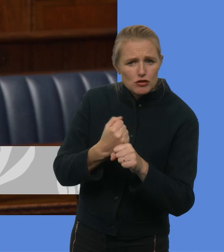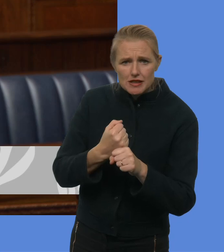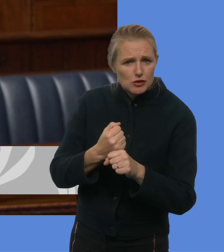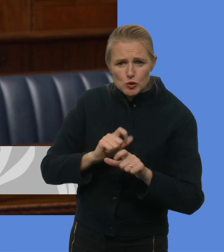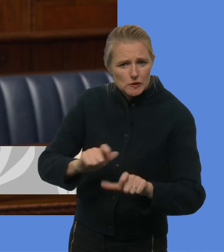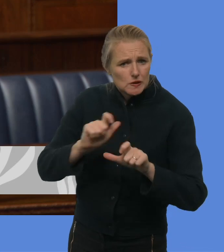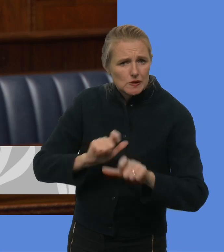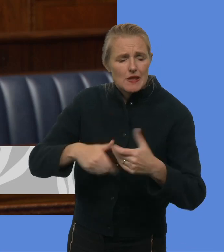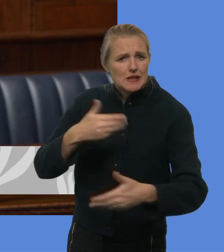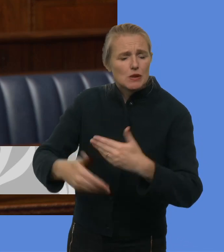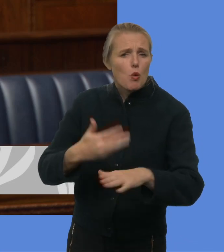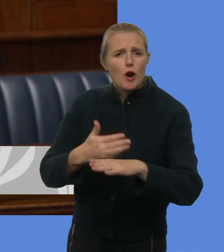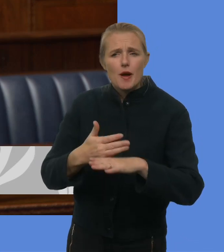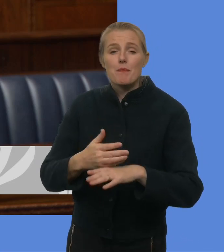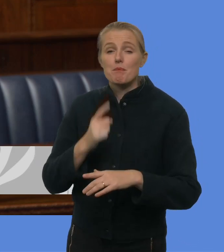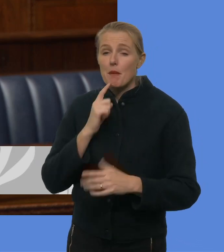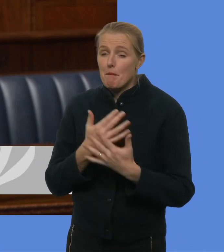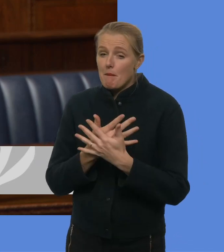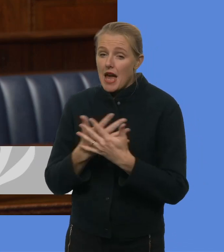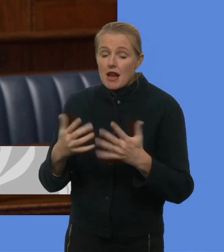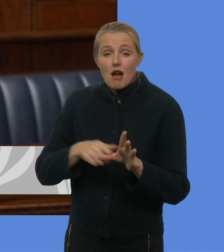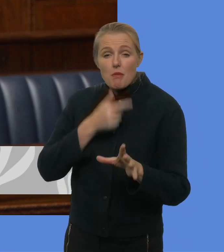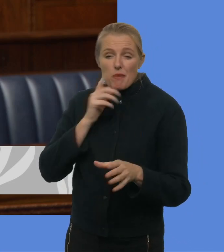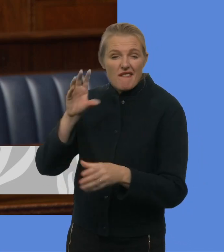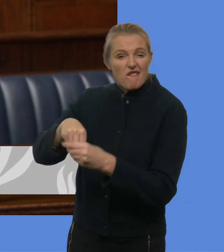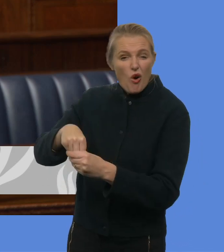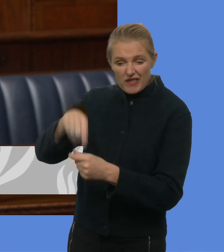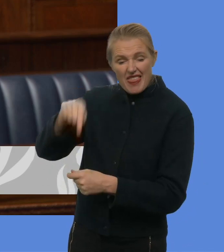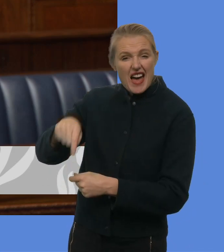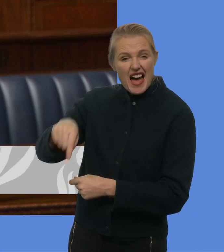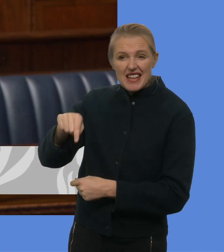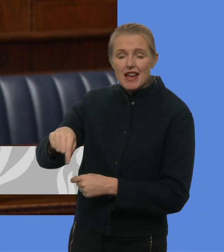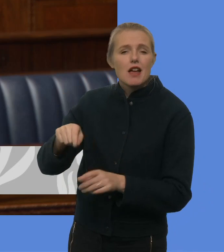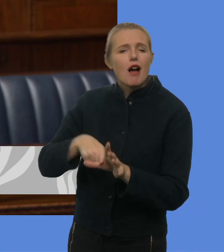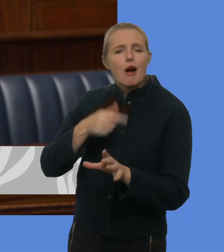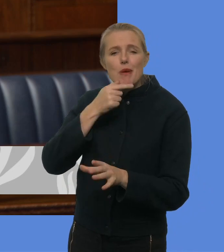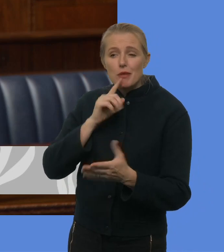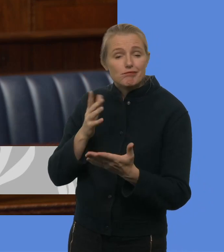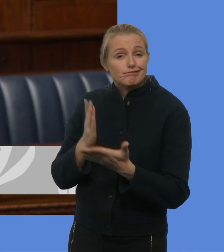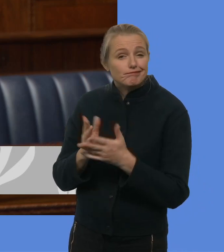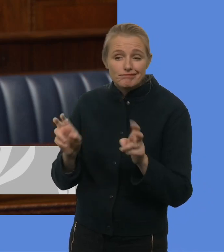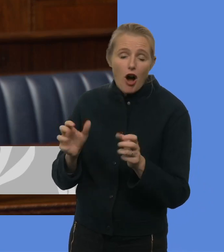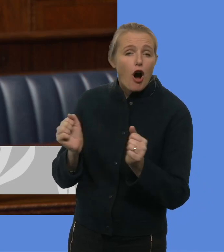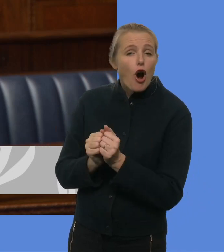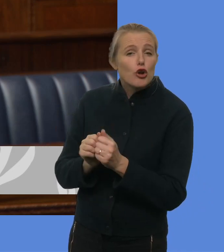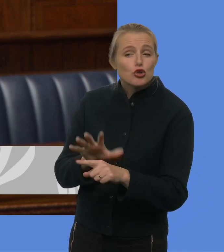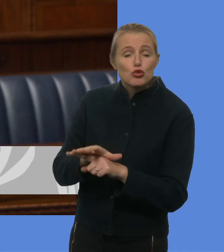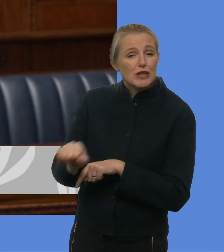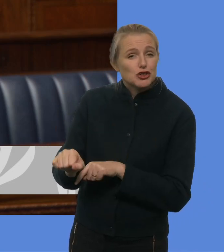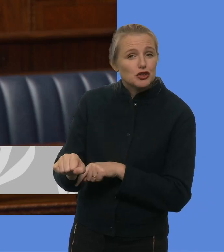these questions, that many of those young people who were caught up in that would be what we would describe as hard to reach. So these are not young people that